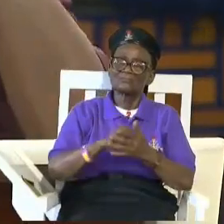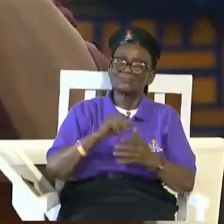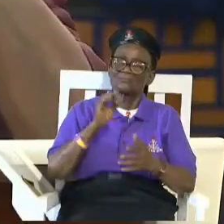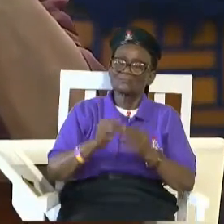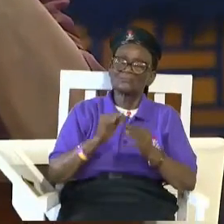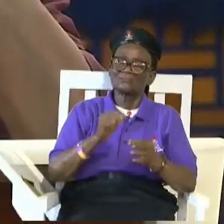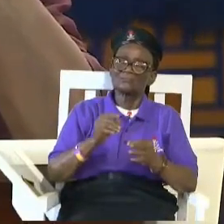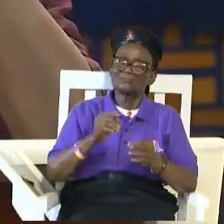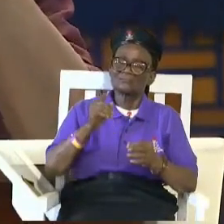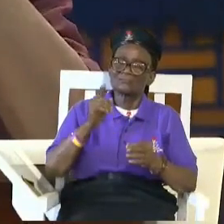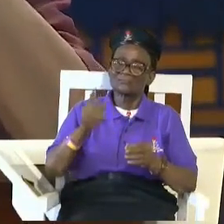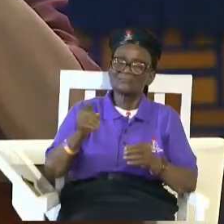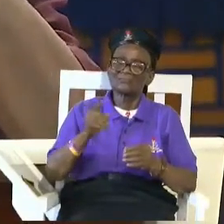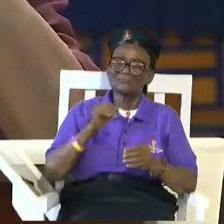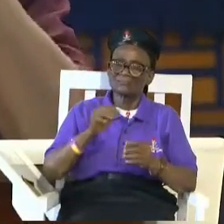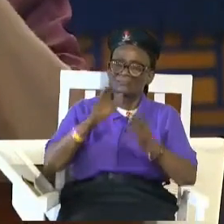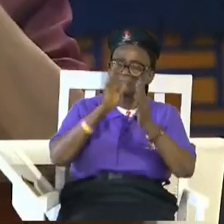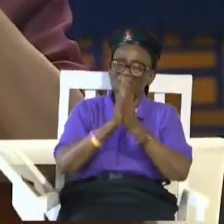pray for me,